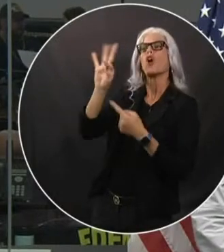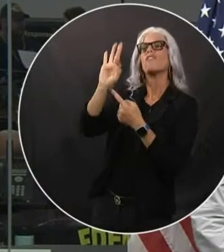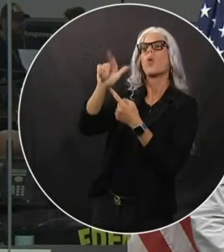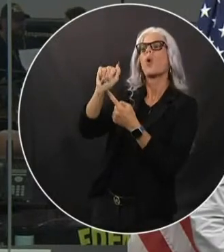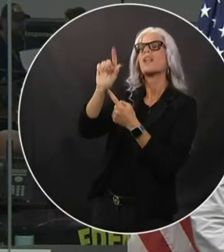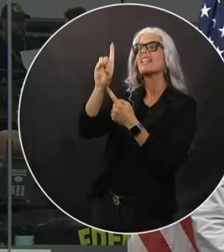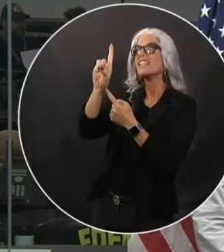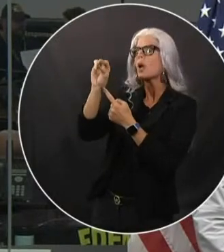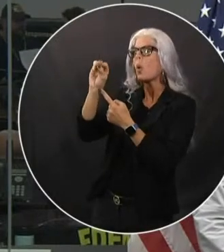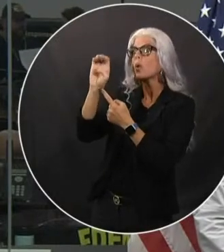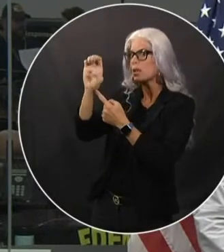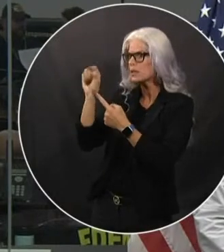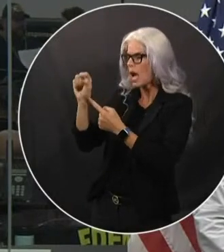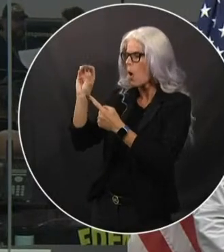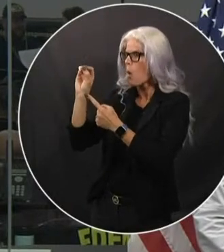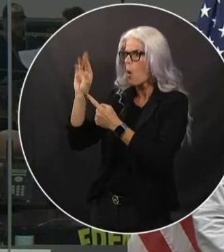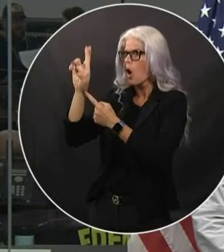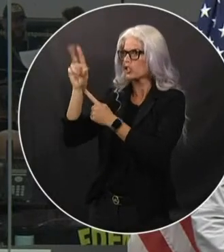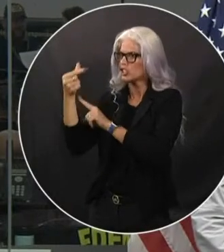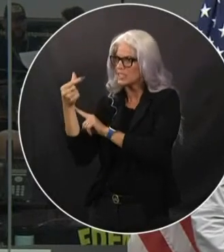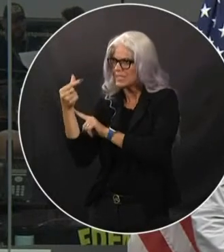fldoe.org/storminfo. That's